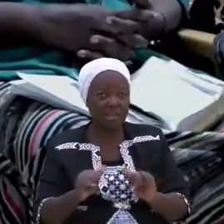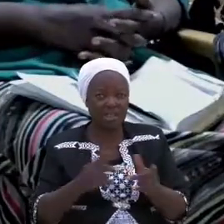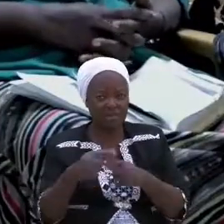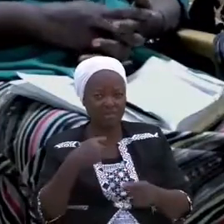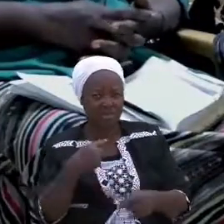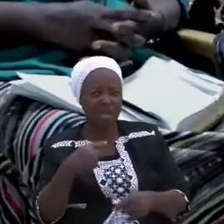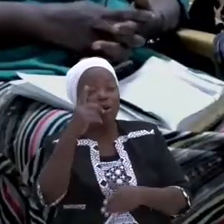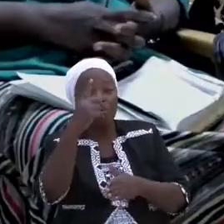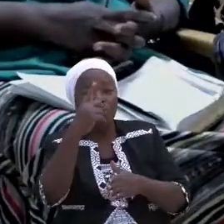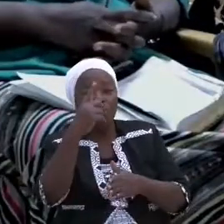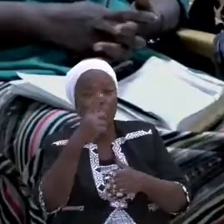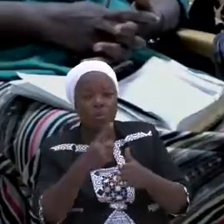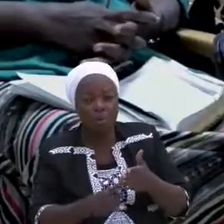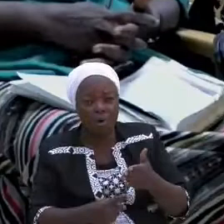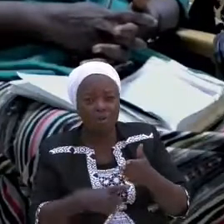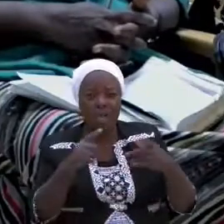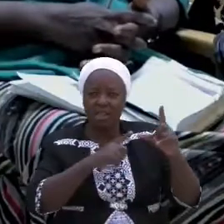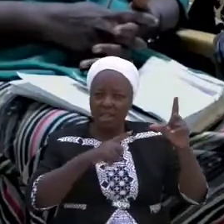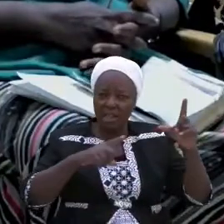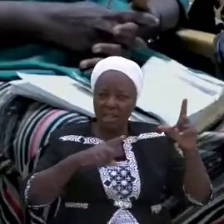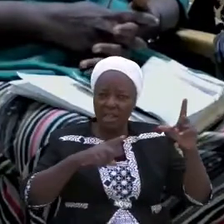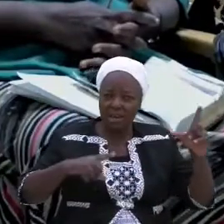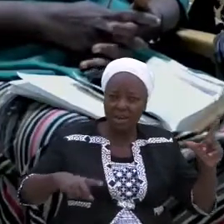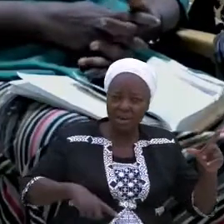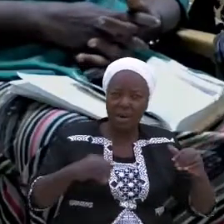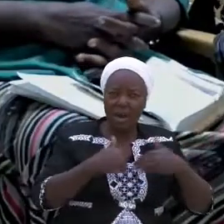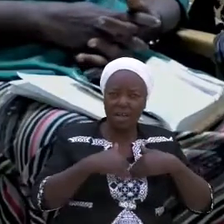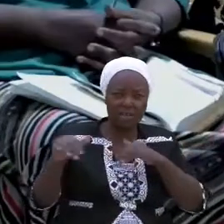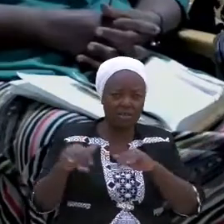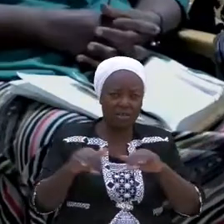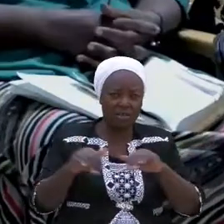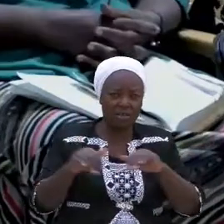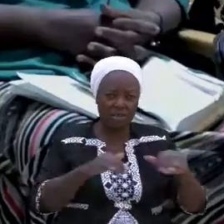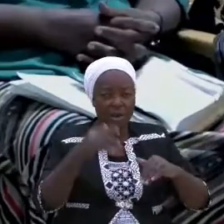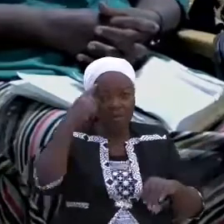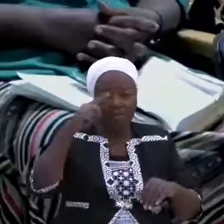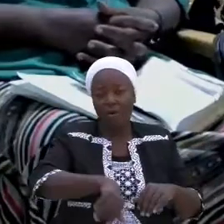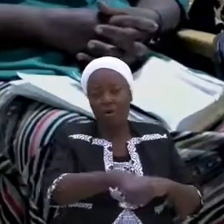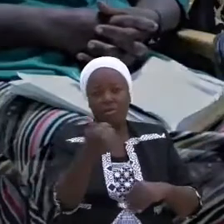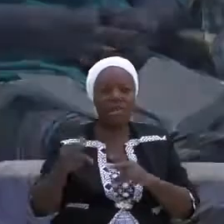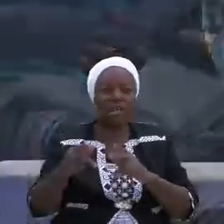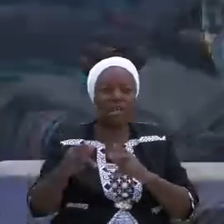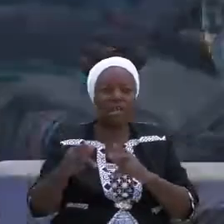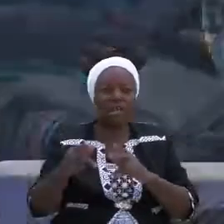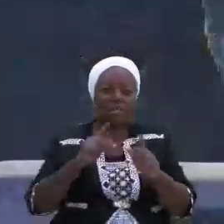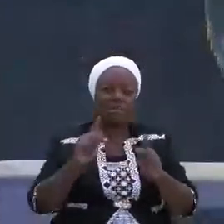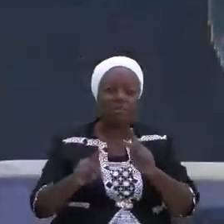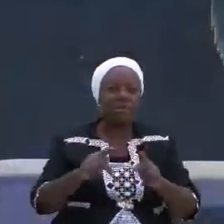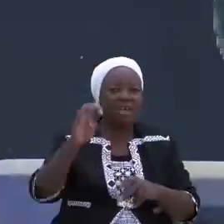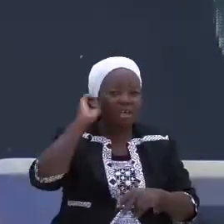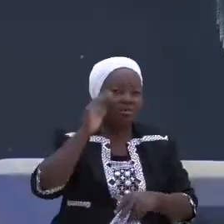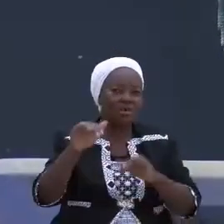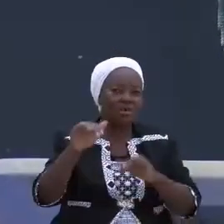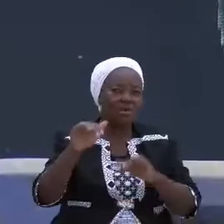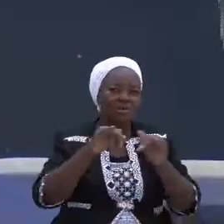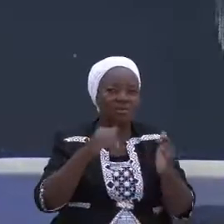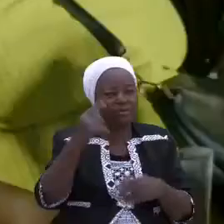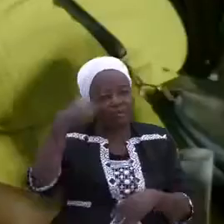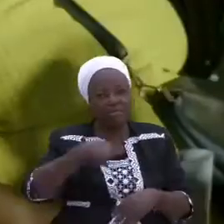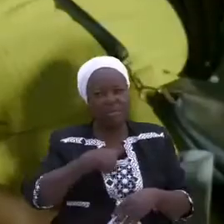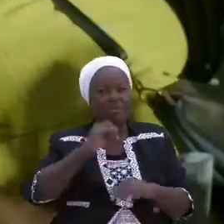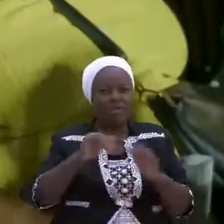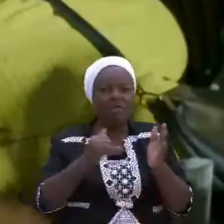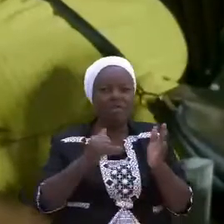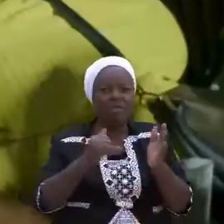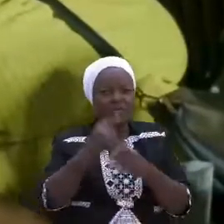what the lord has done for all the people it will do for me it will do for